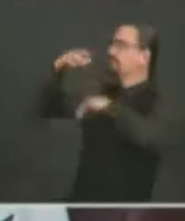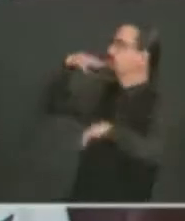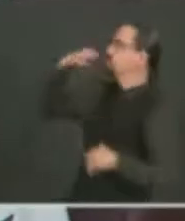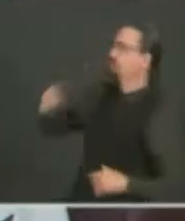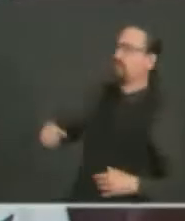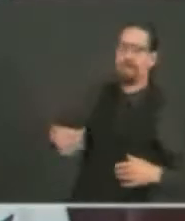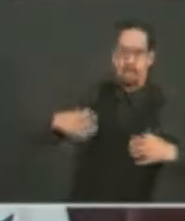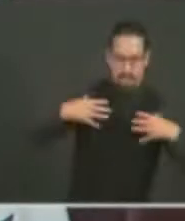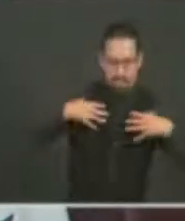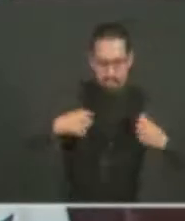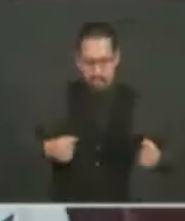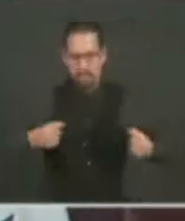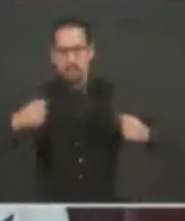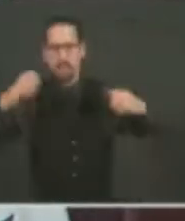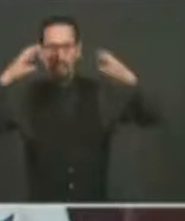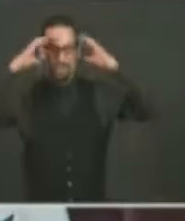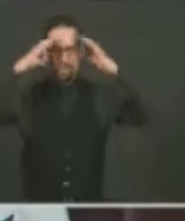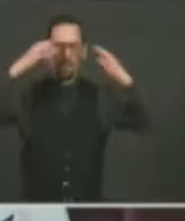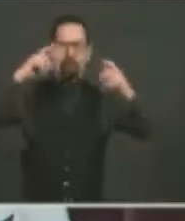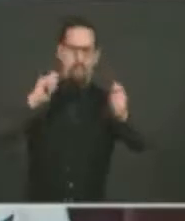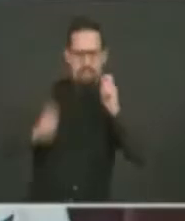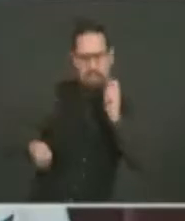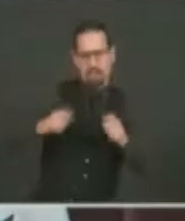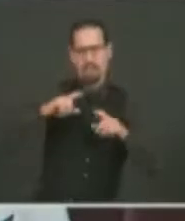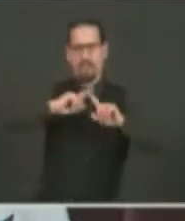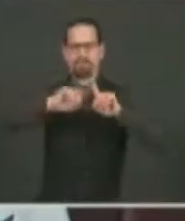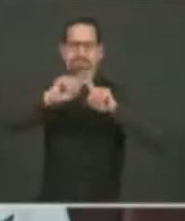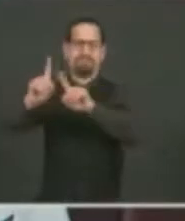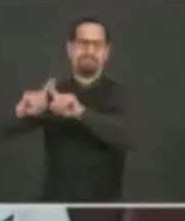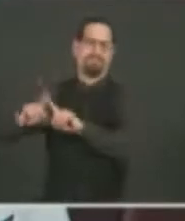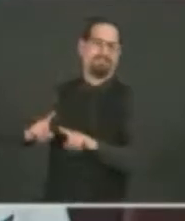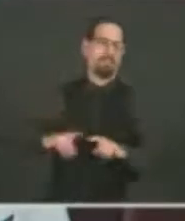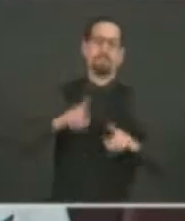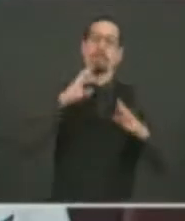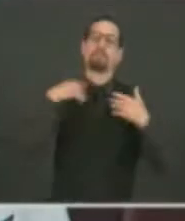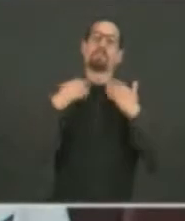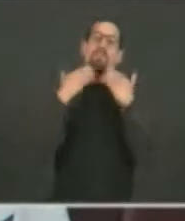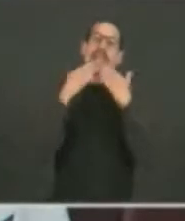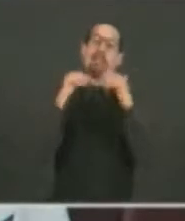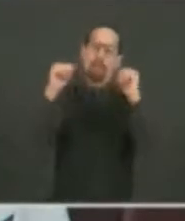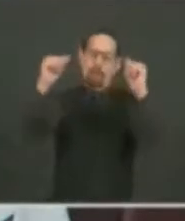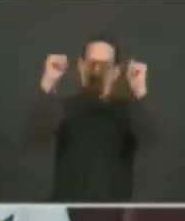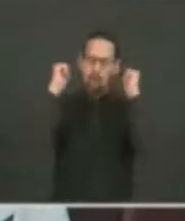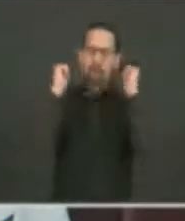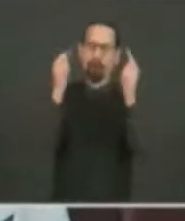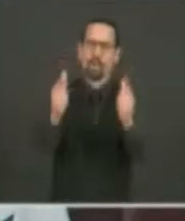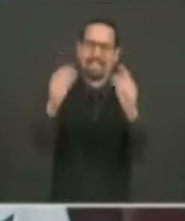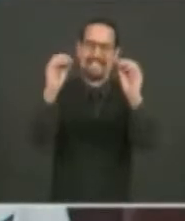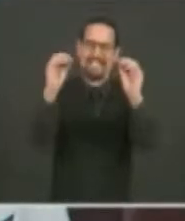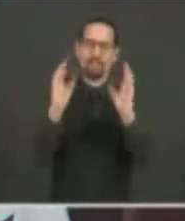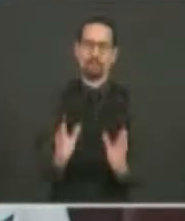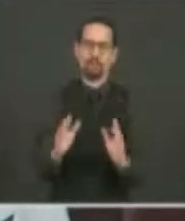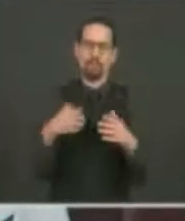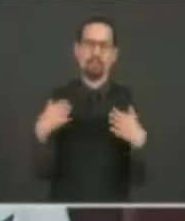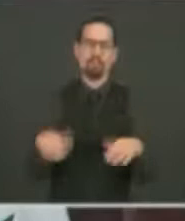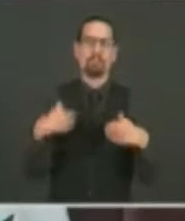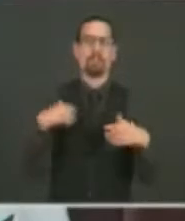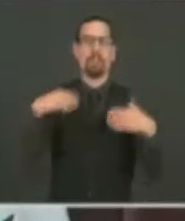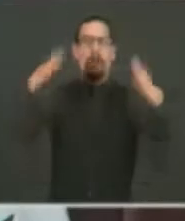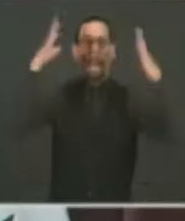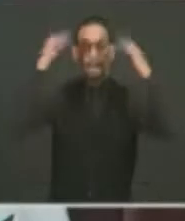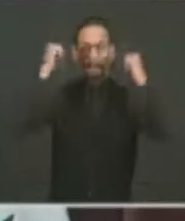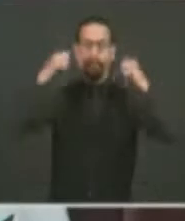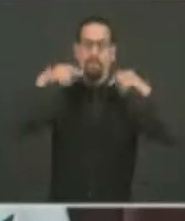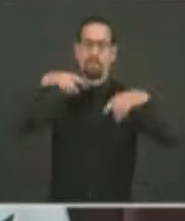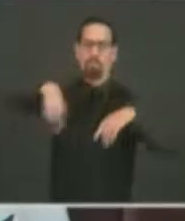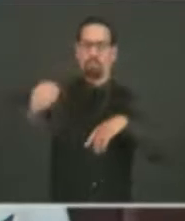you. We're asking a lot of you, and I hope you see we're doing a lot. I'll do whatever we can do to make